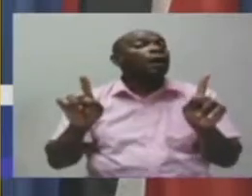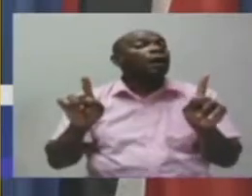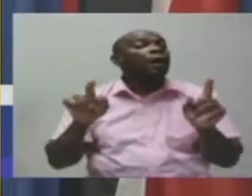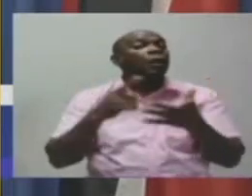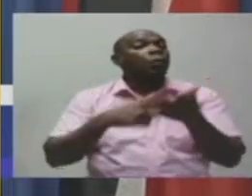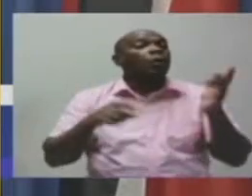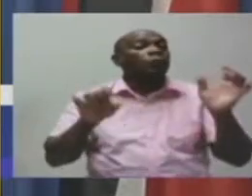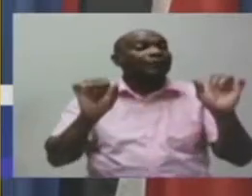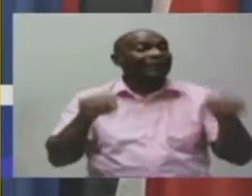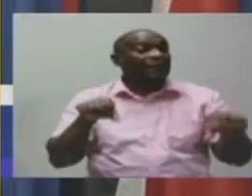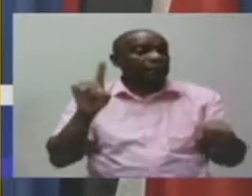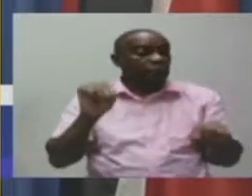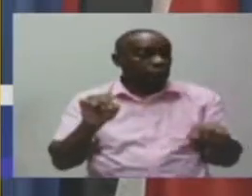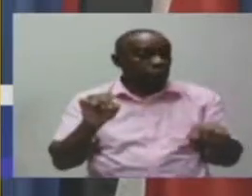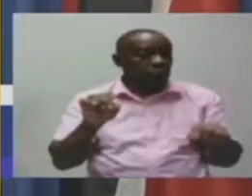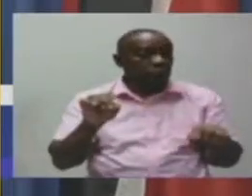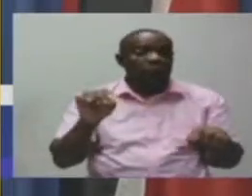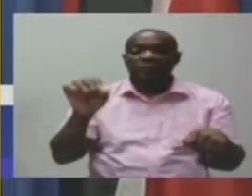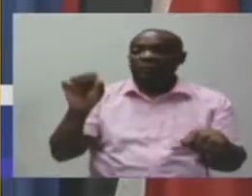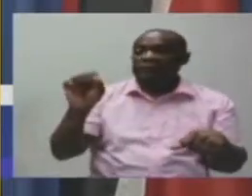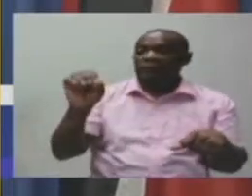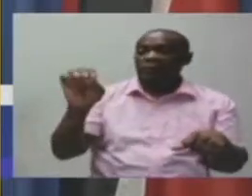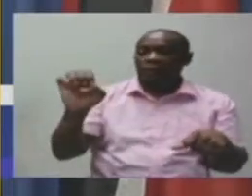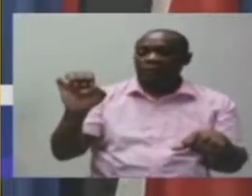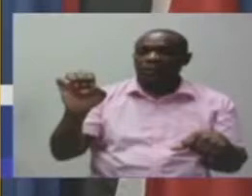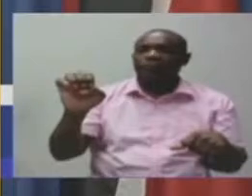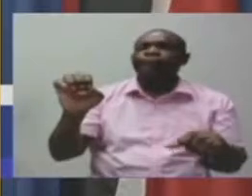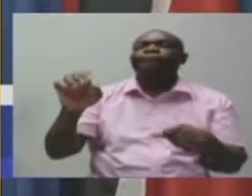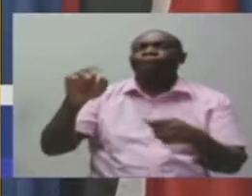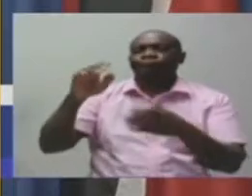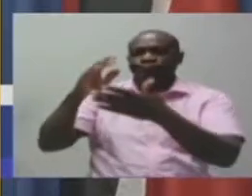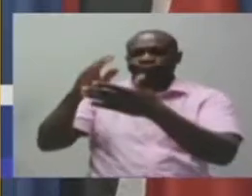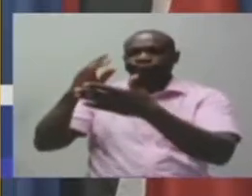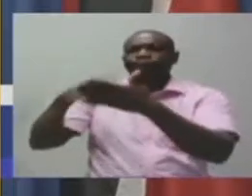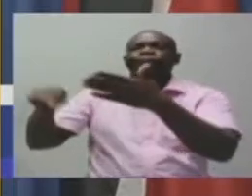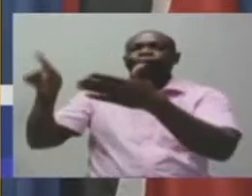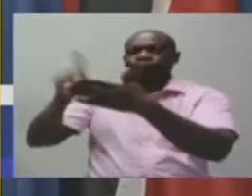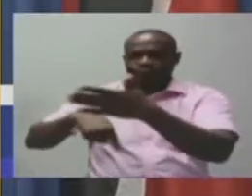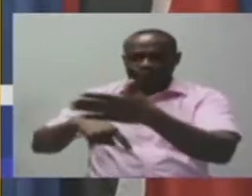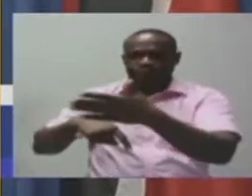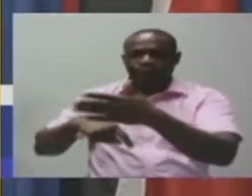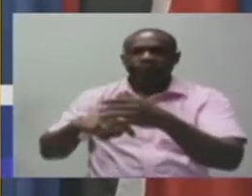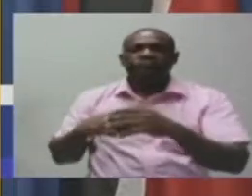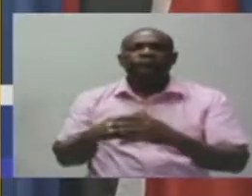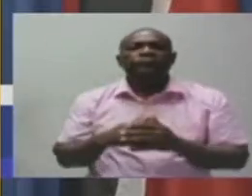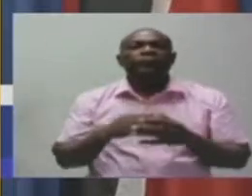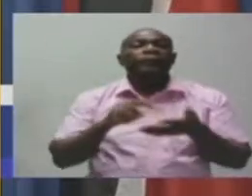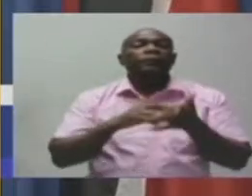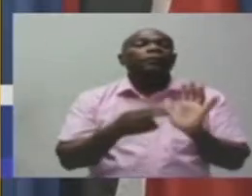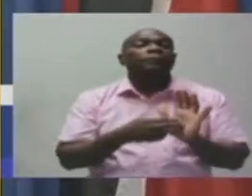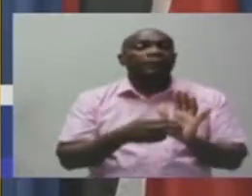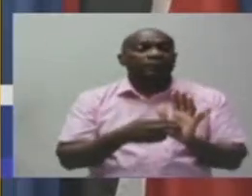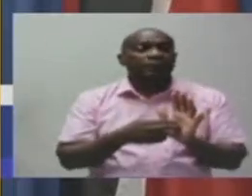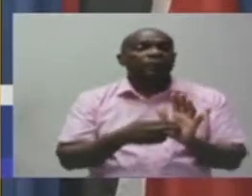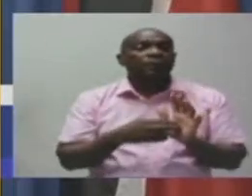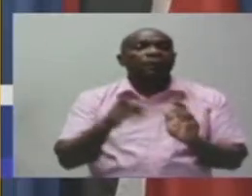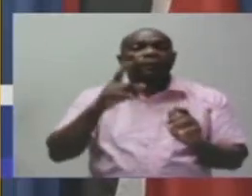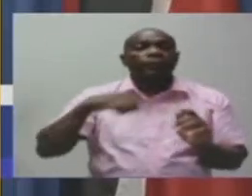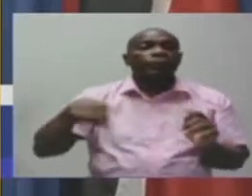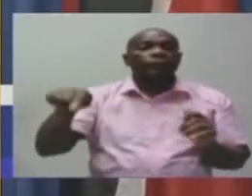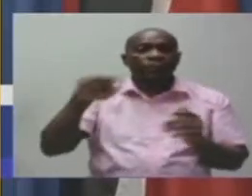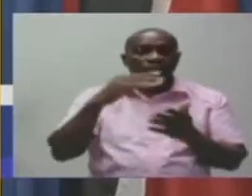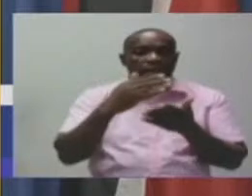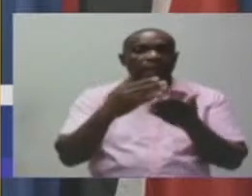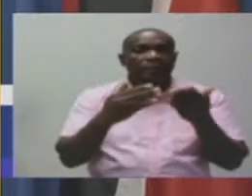restriction and allow those elements of the economy for whom the state